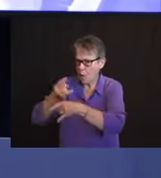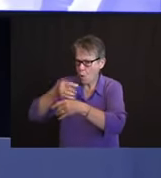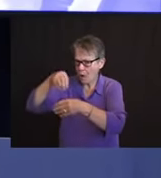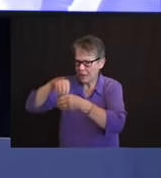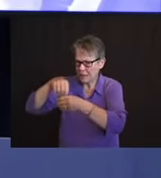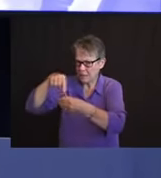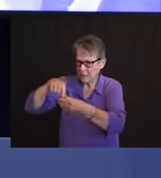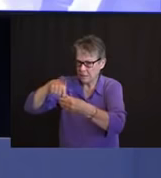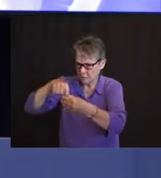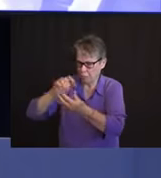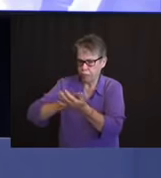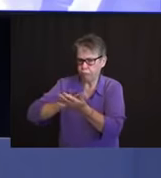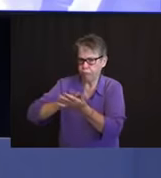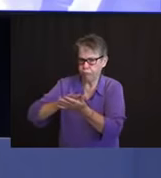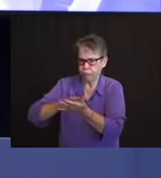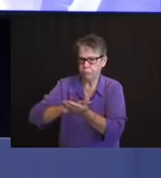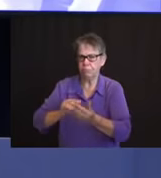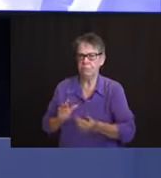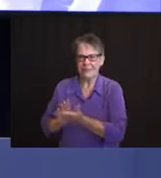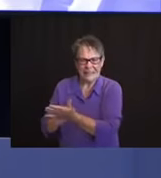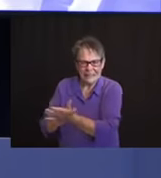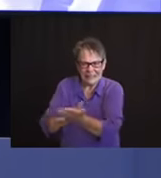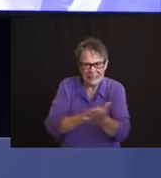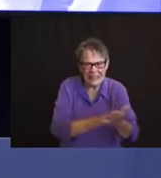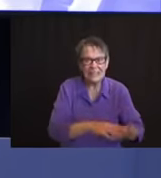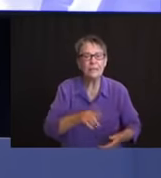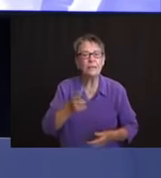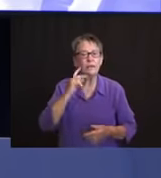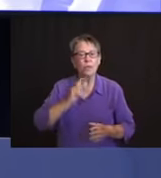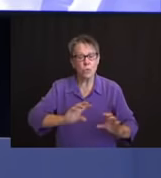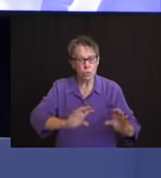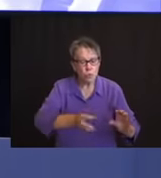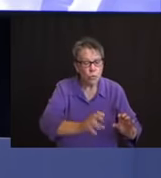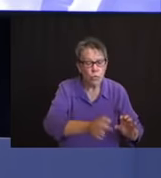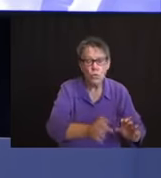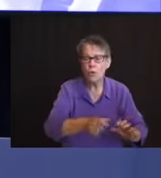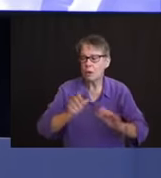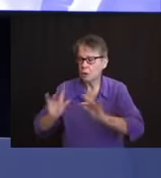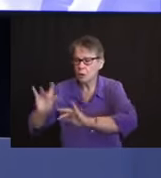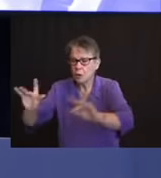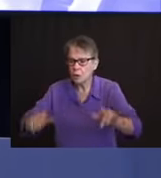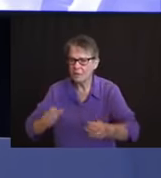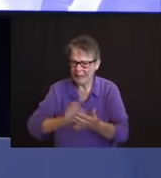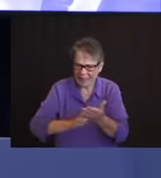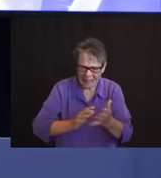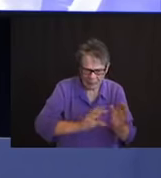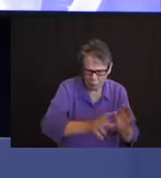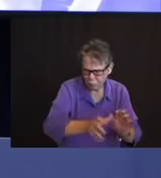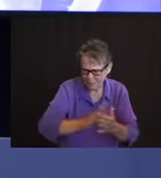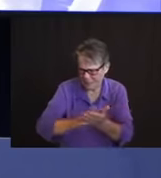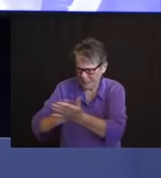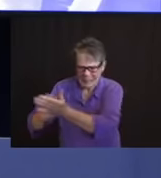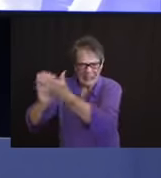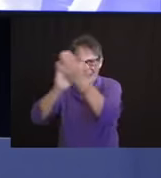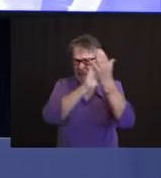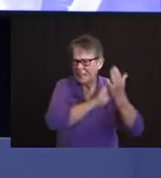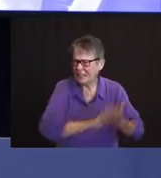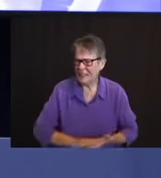frequently touched objects and surfaces daily. The COVID-19 pandemic is not over. The virus is